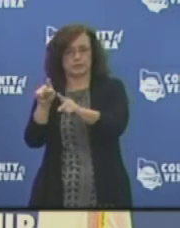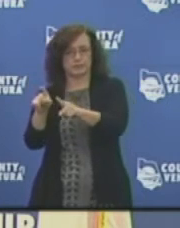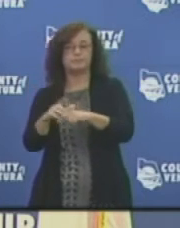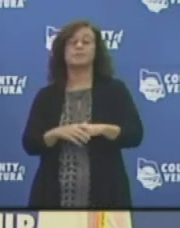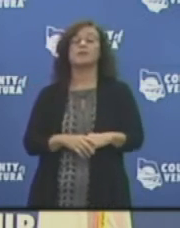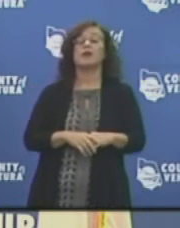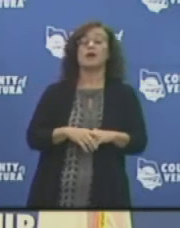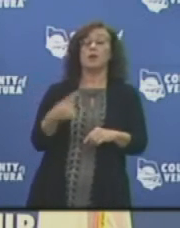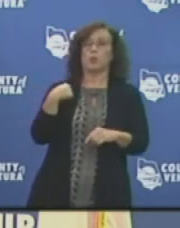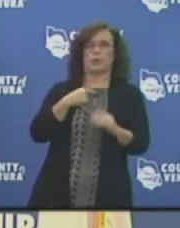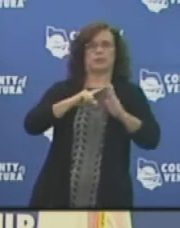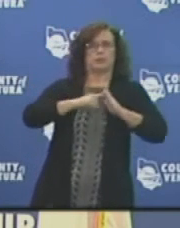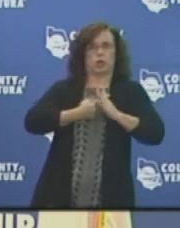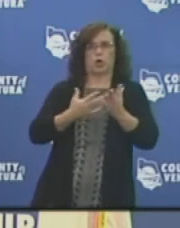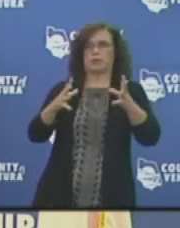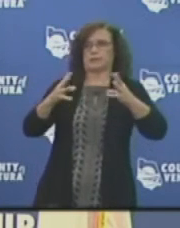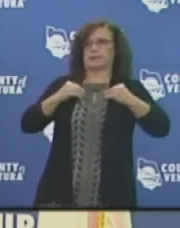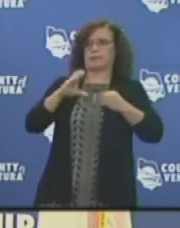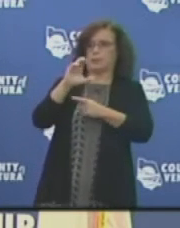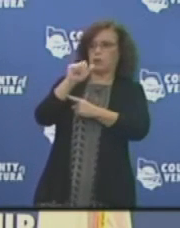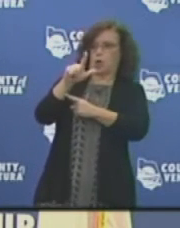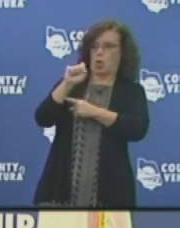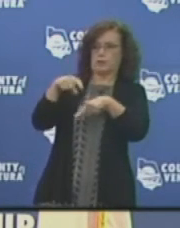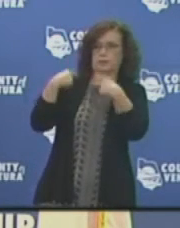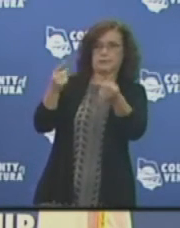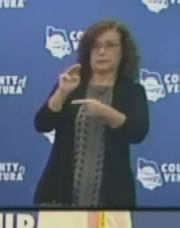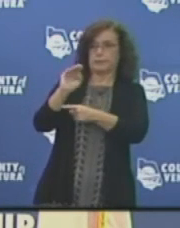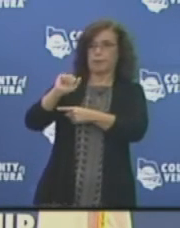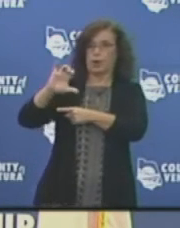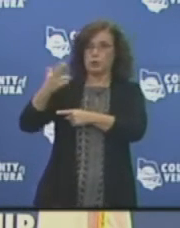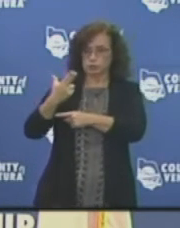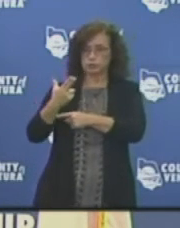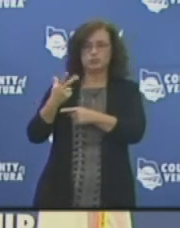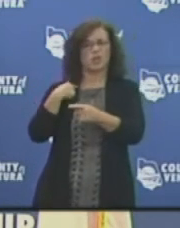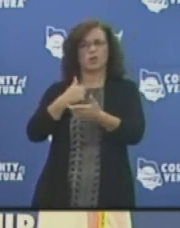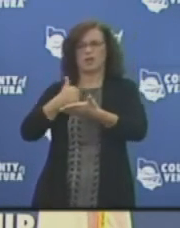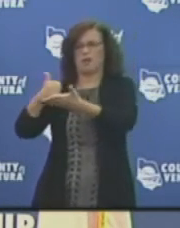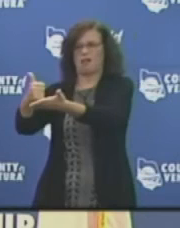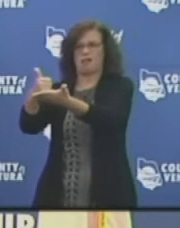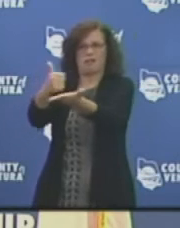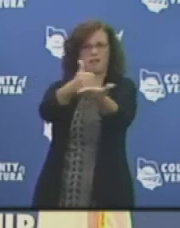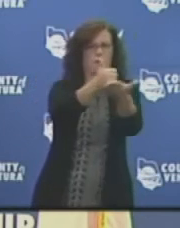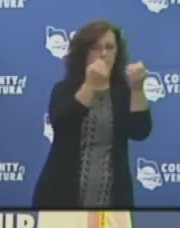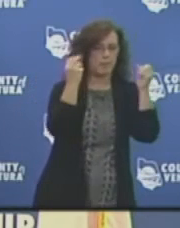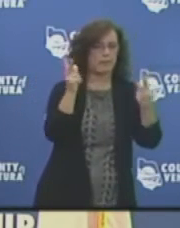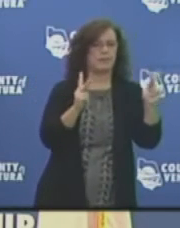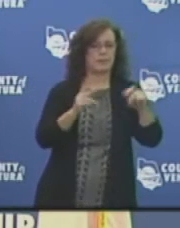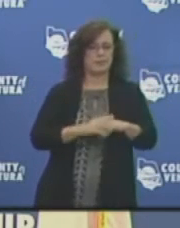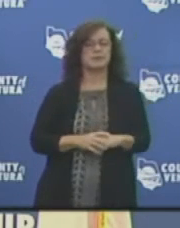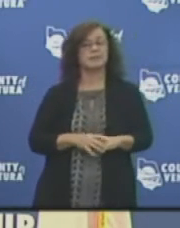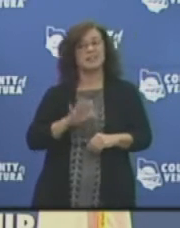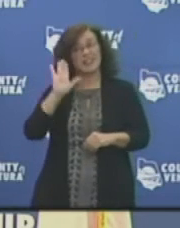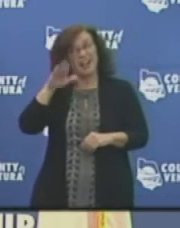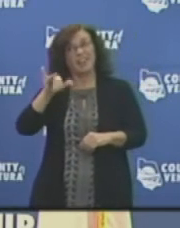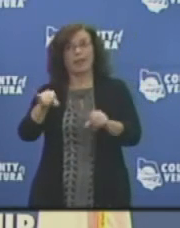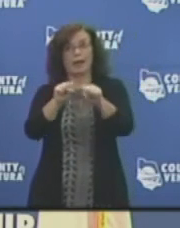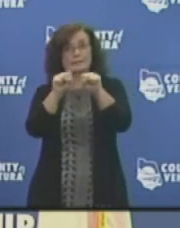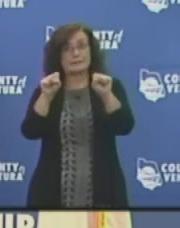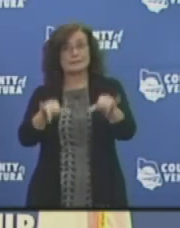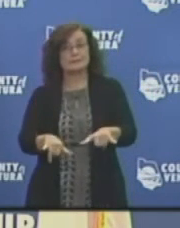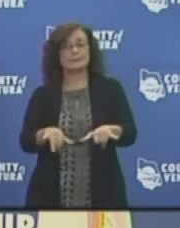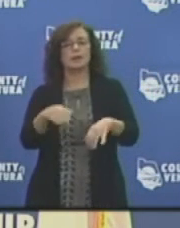help hundreds of residents here in Ventura County. I know it's beyond frustrating at times. They've had